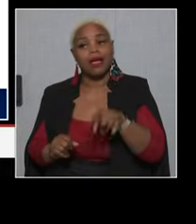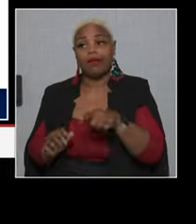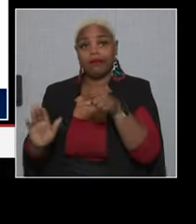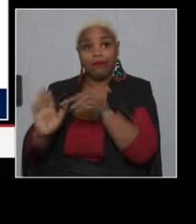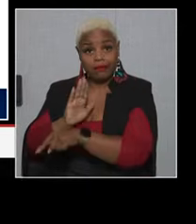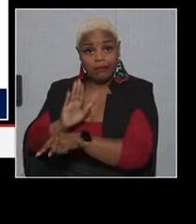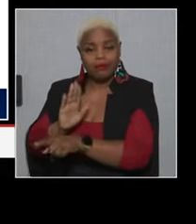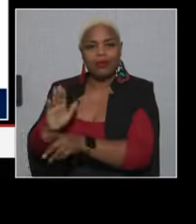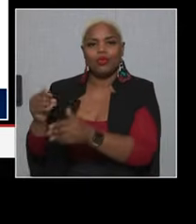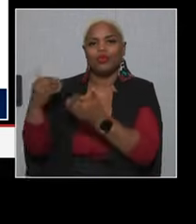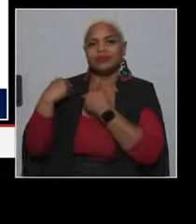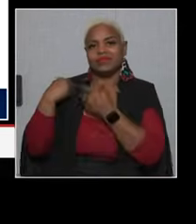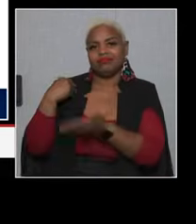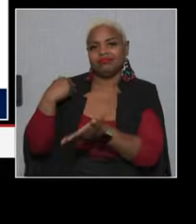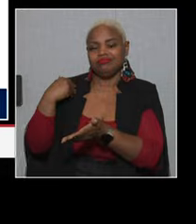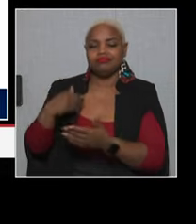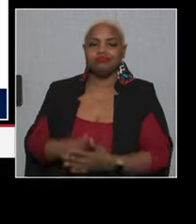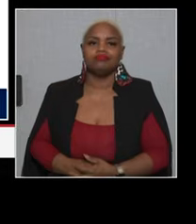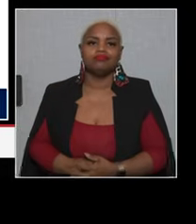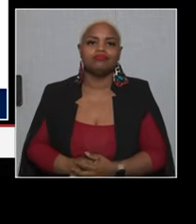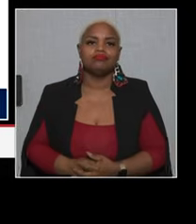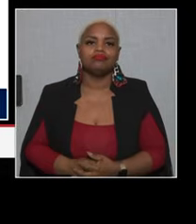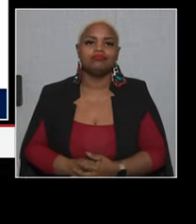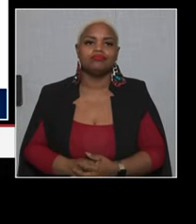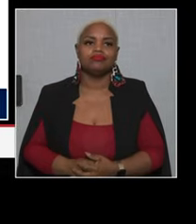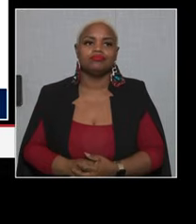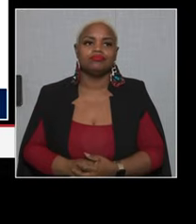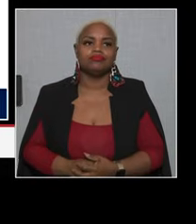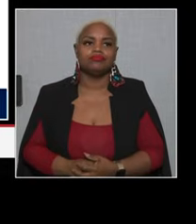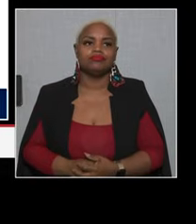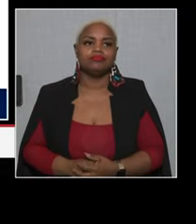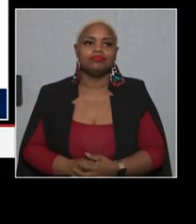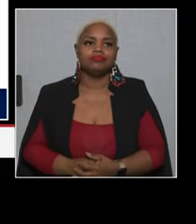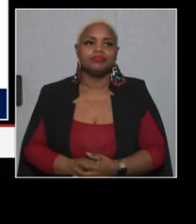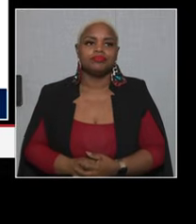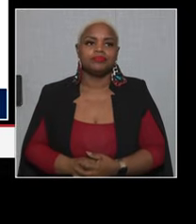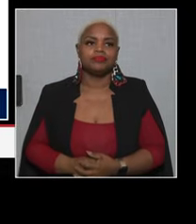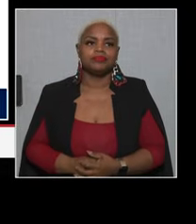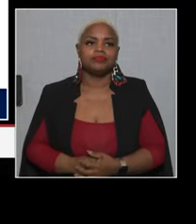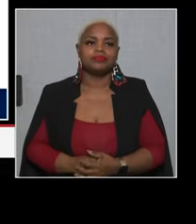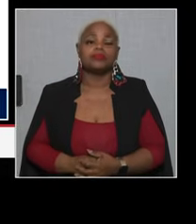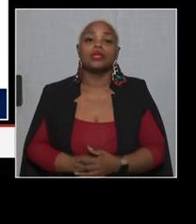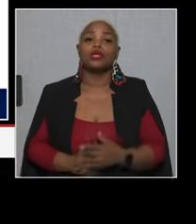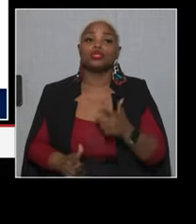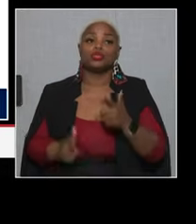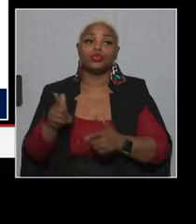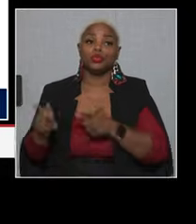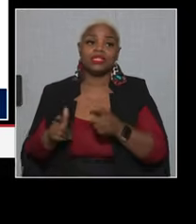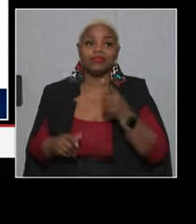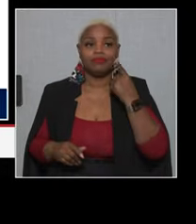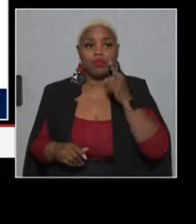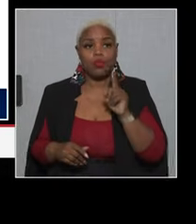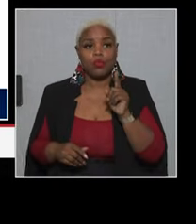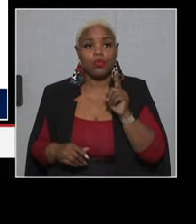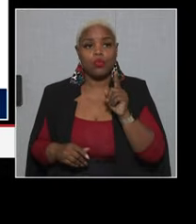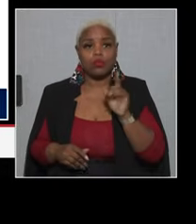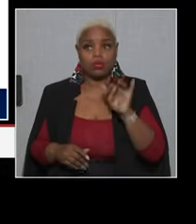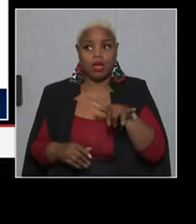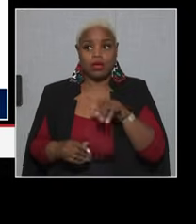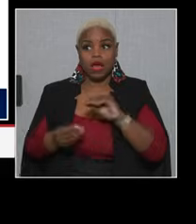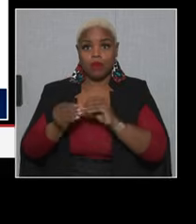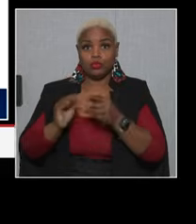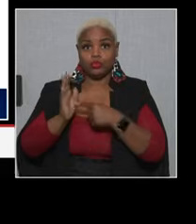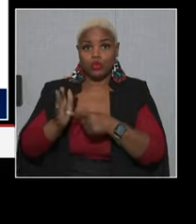look at our shooting reductions, what we do know is that we are decreasing homicides and keeping our communities safer by driving down the number